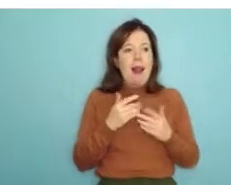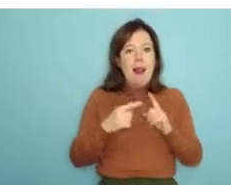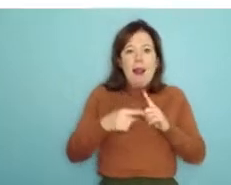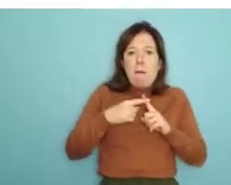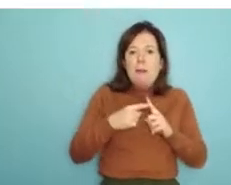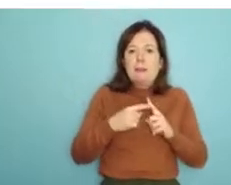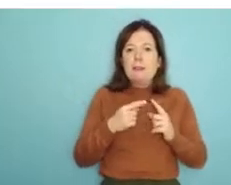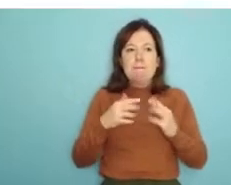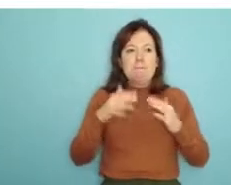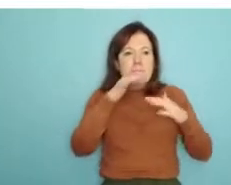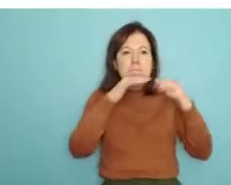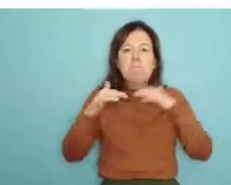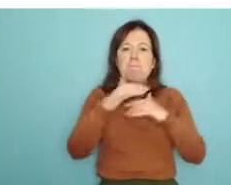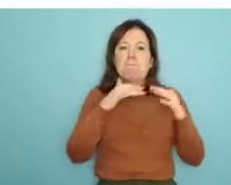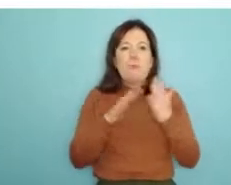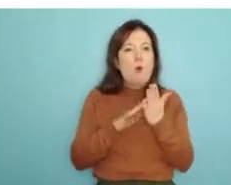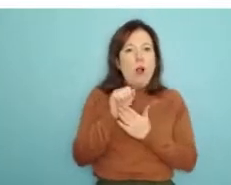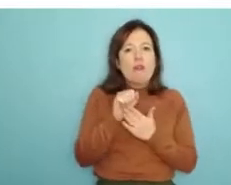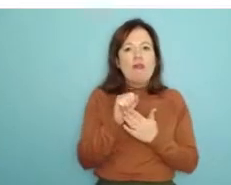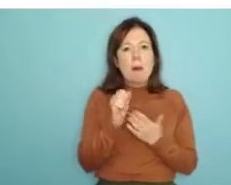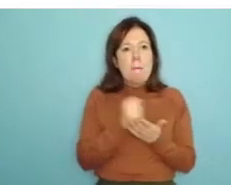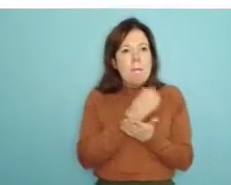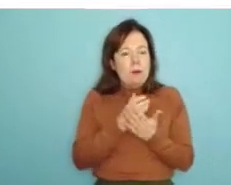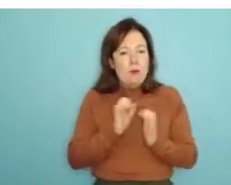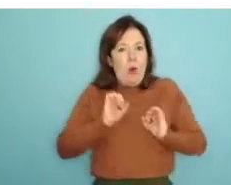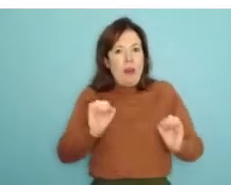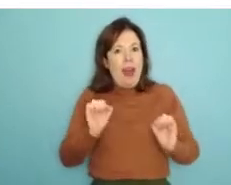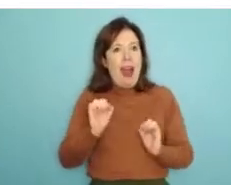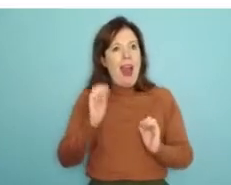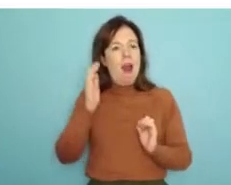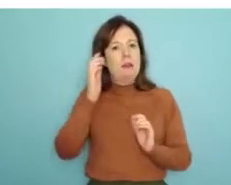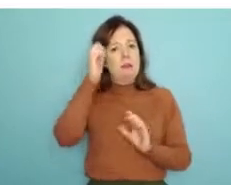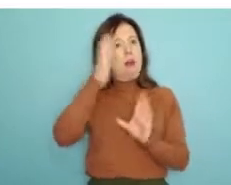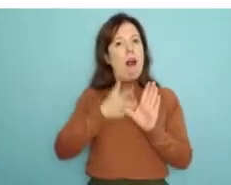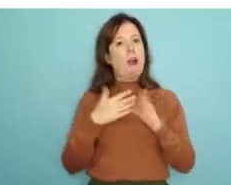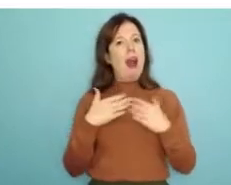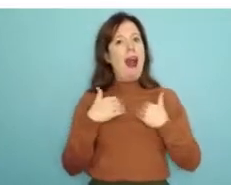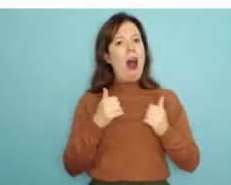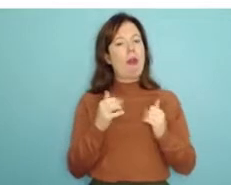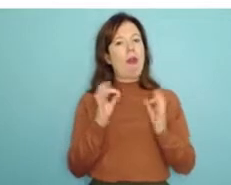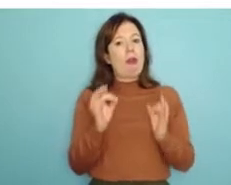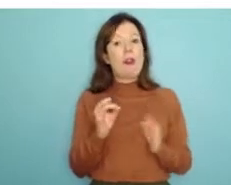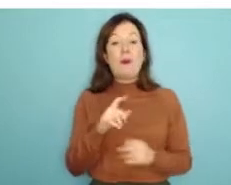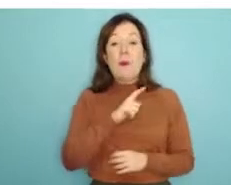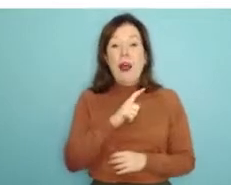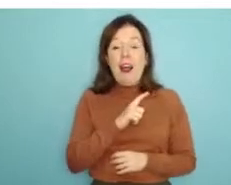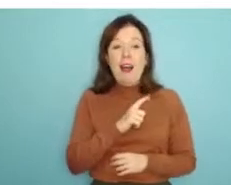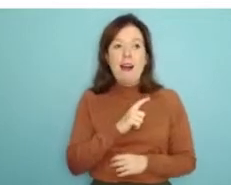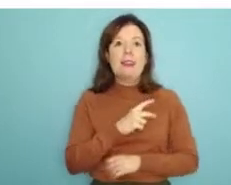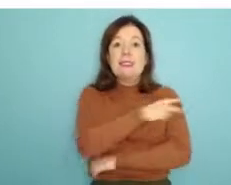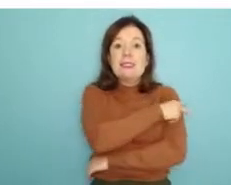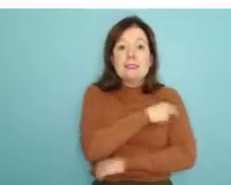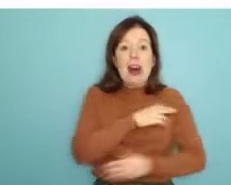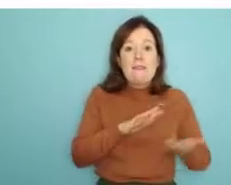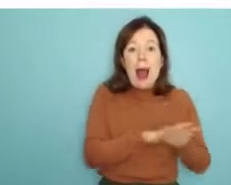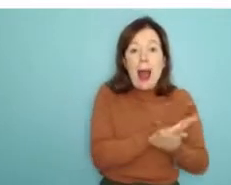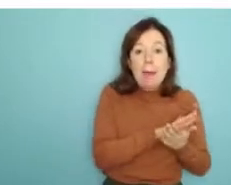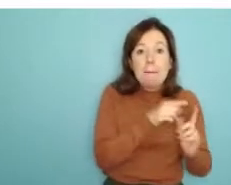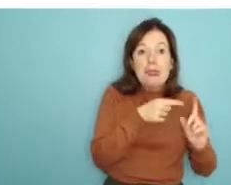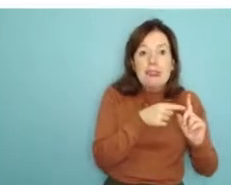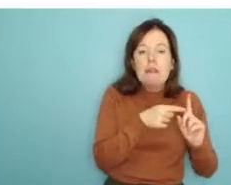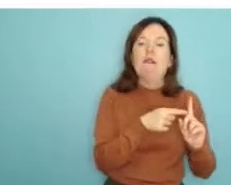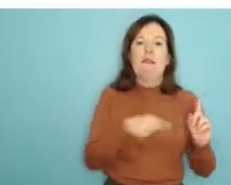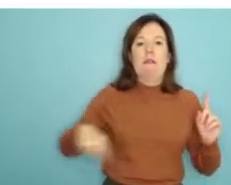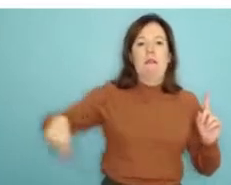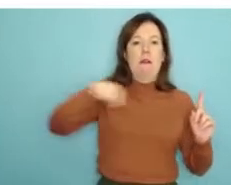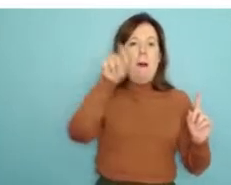safe for the people who work within them, because this is the crux of it, really. Happy staff equals better patient care. So we really need to